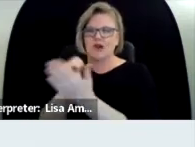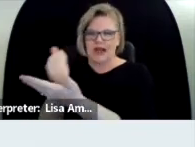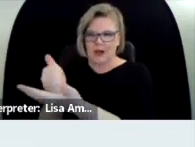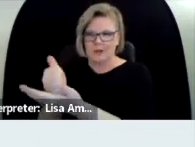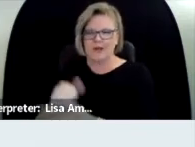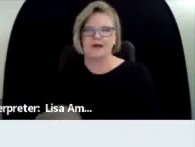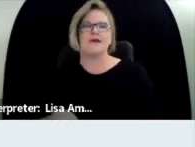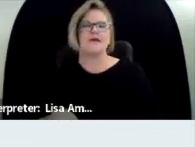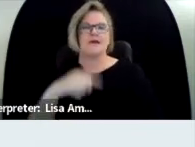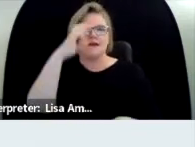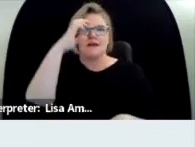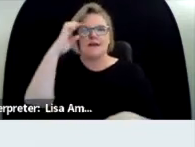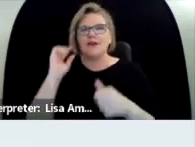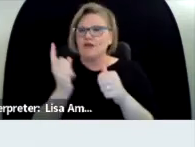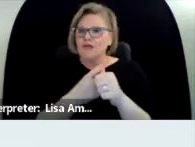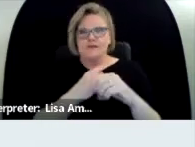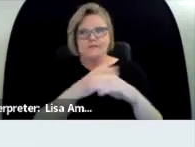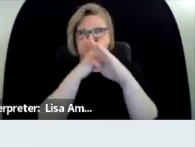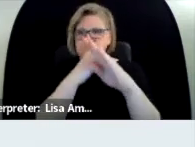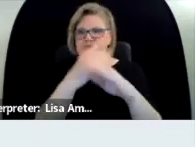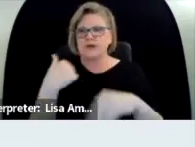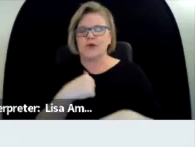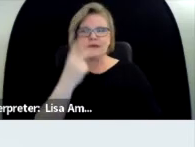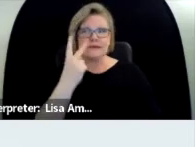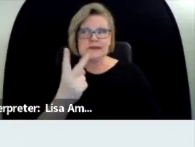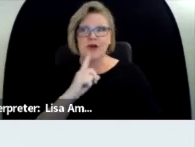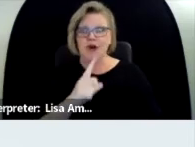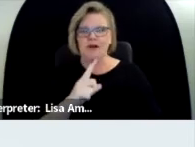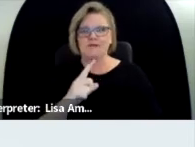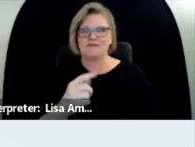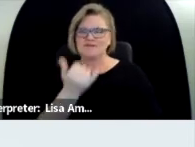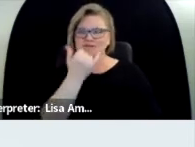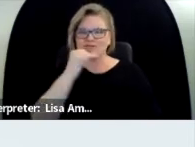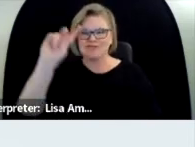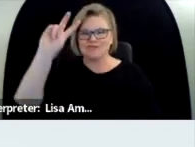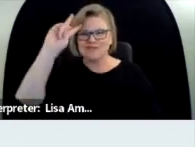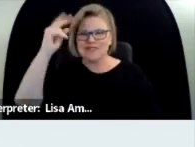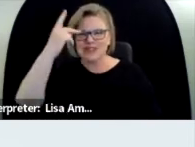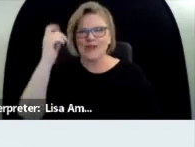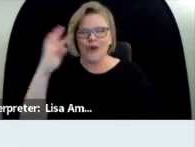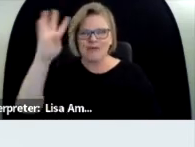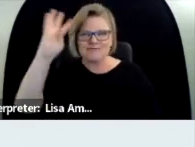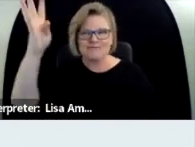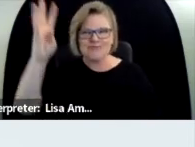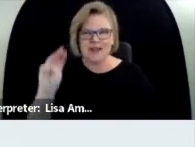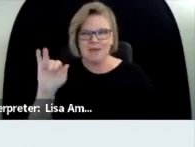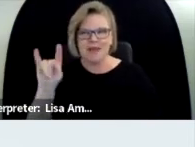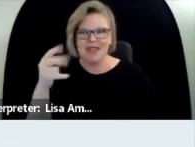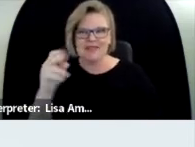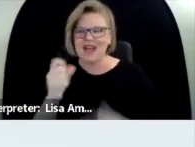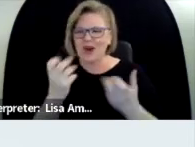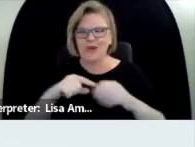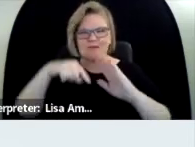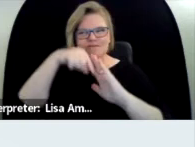first concrete barrier that we run up against are some misconceptions and myths. And so I don't want to take a lot of time on these, but